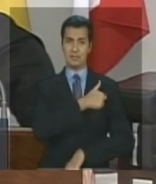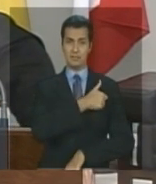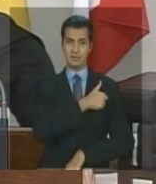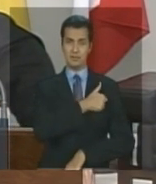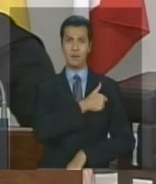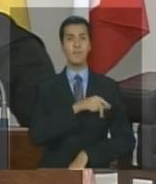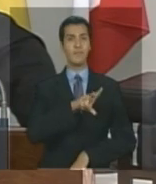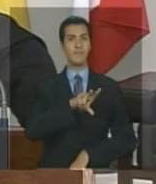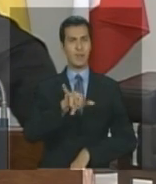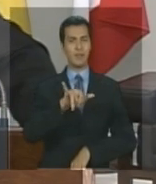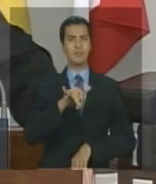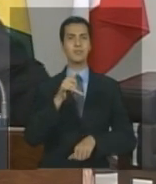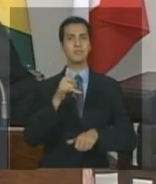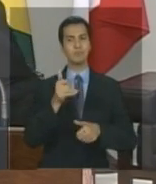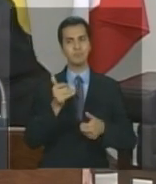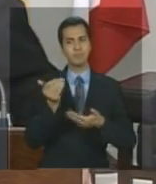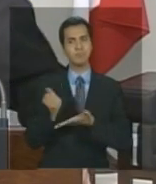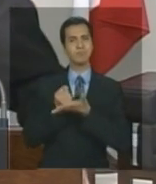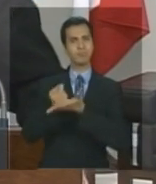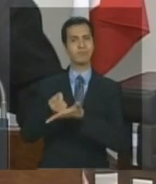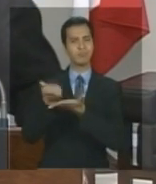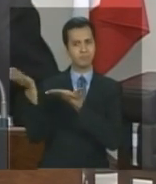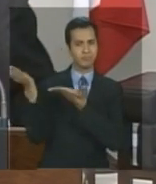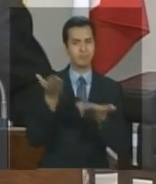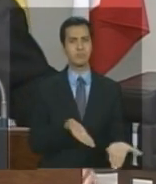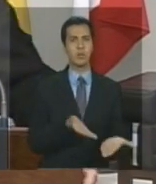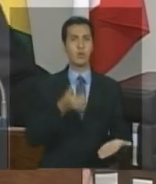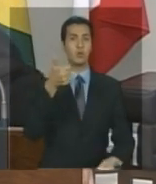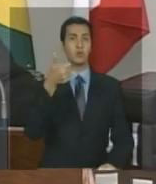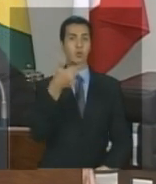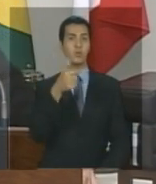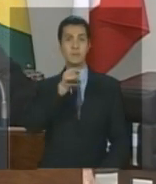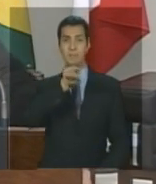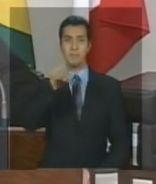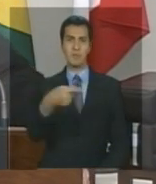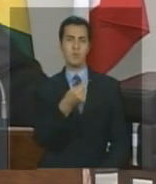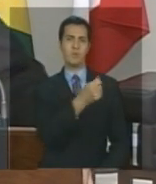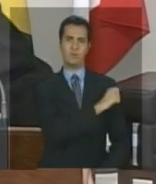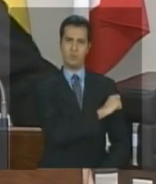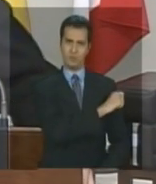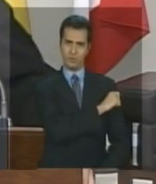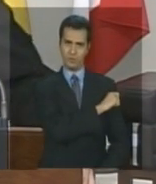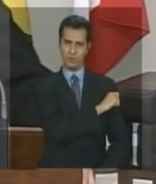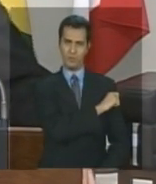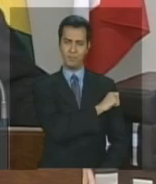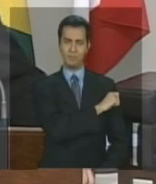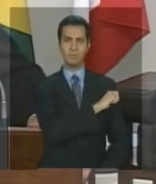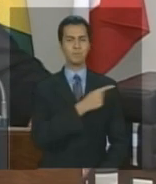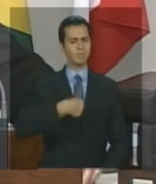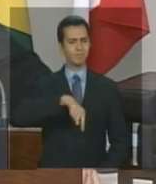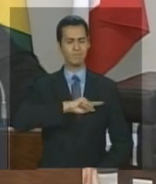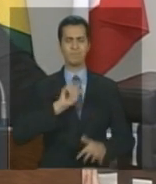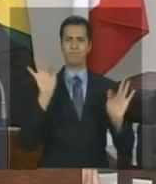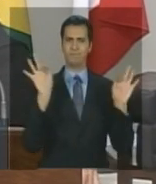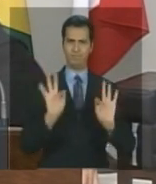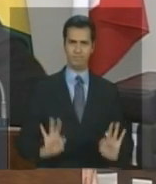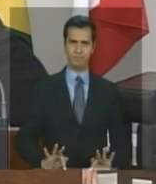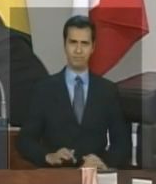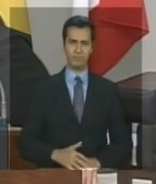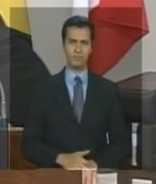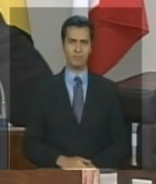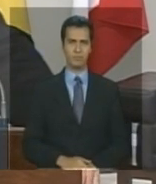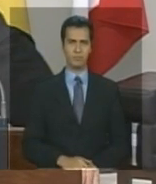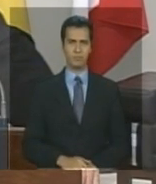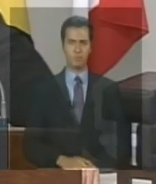estudantes no Canadá. At the present time, Canada is the most popular destination for young Brazilians seeking English